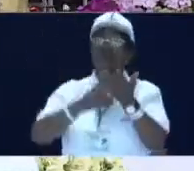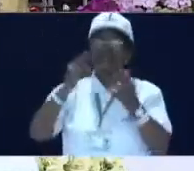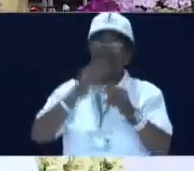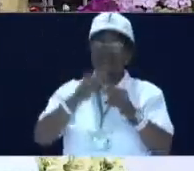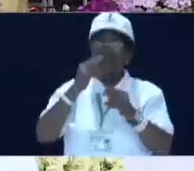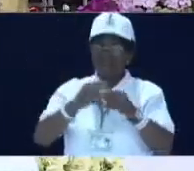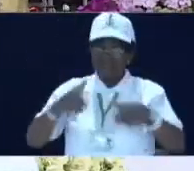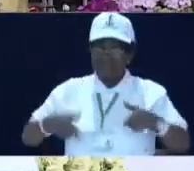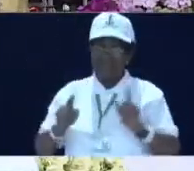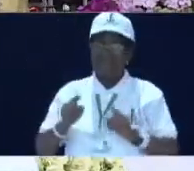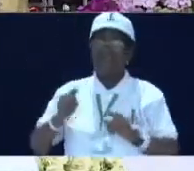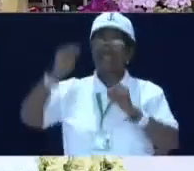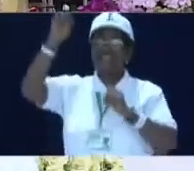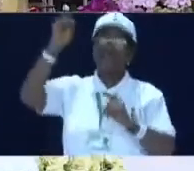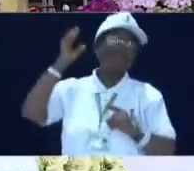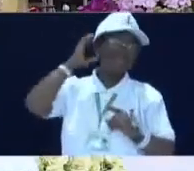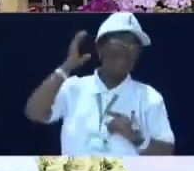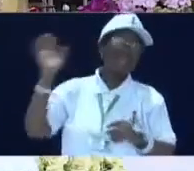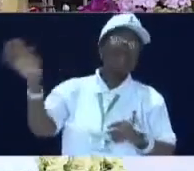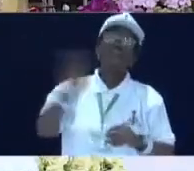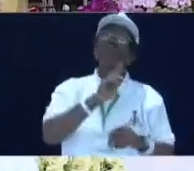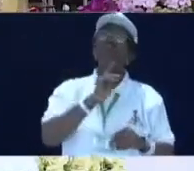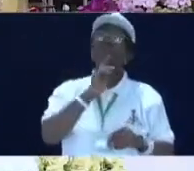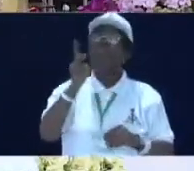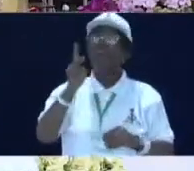Let Him hear your voice.